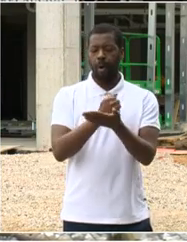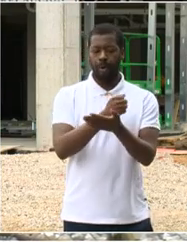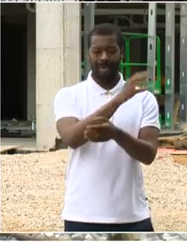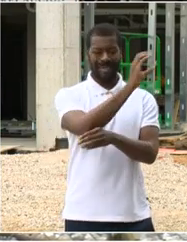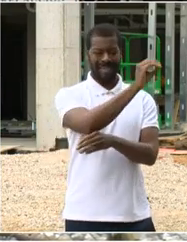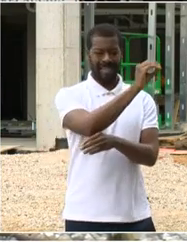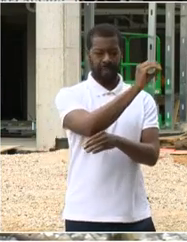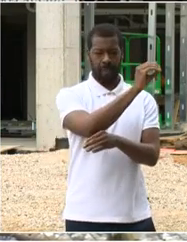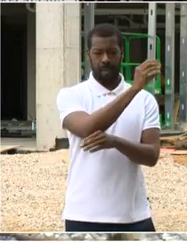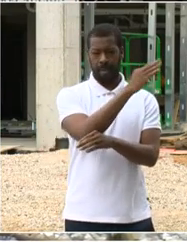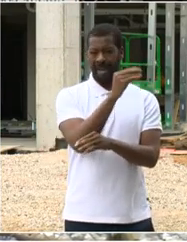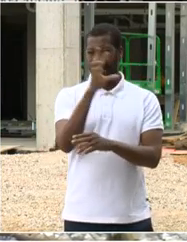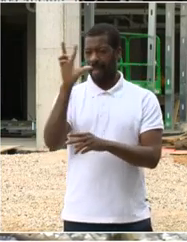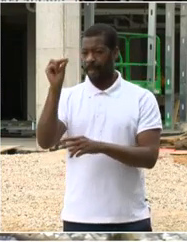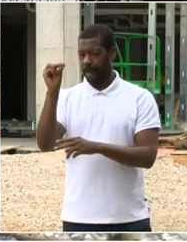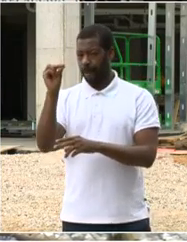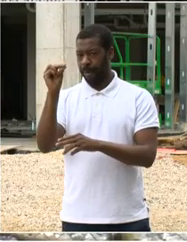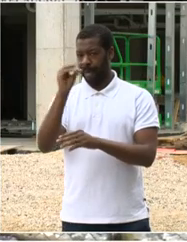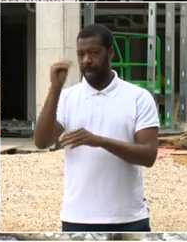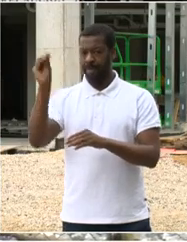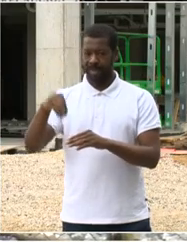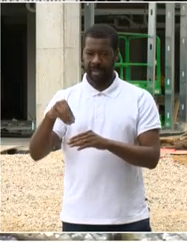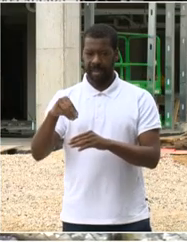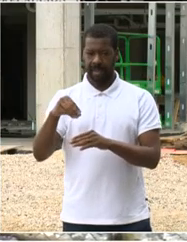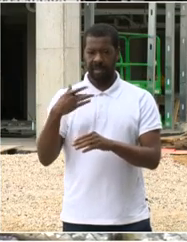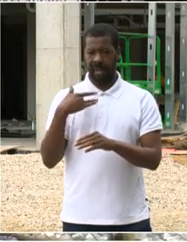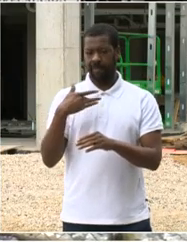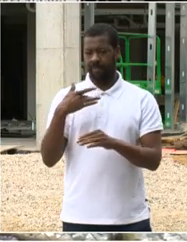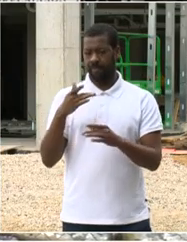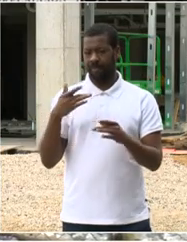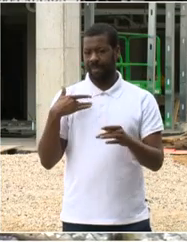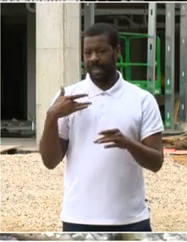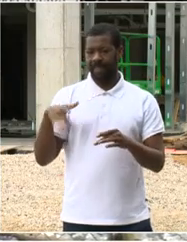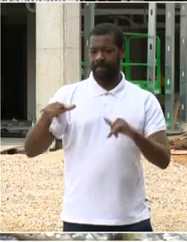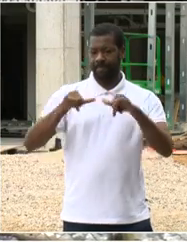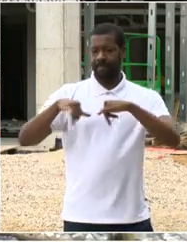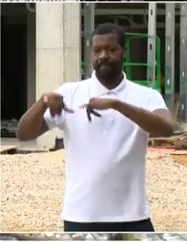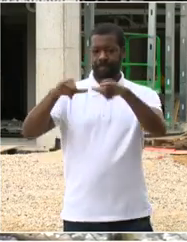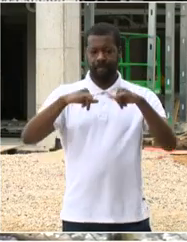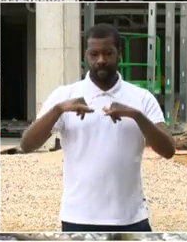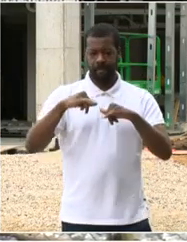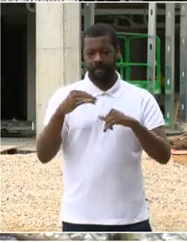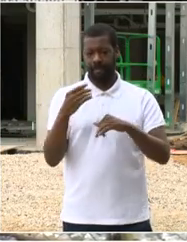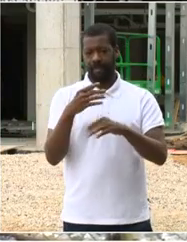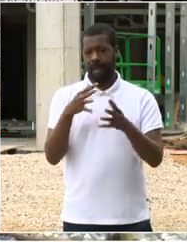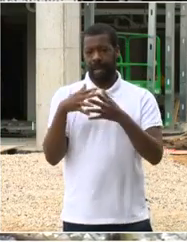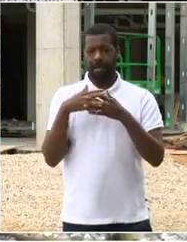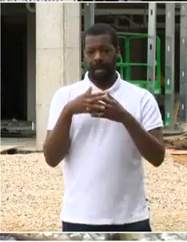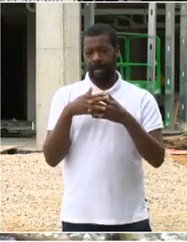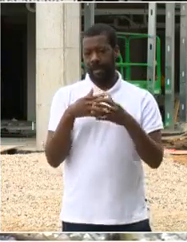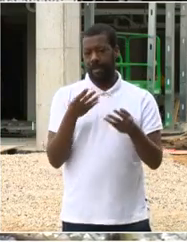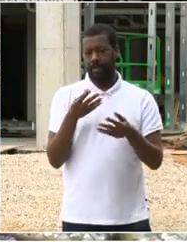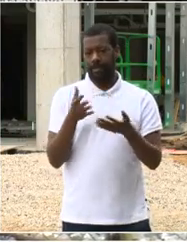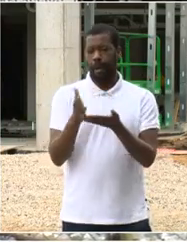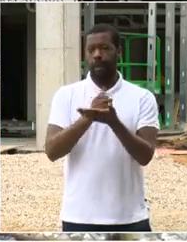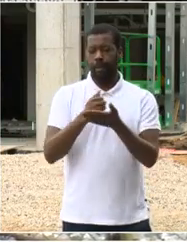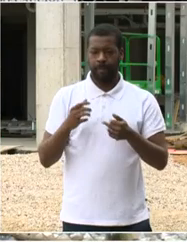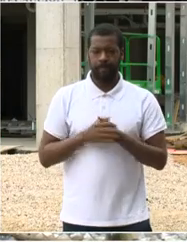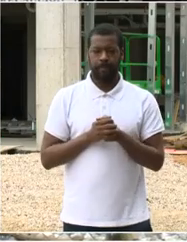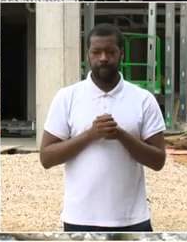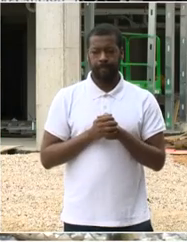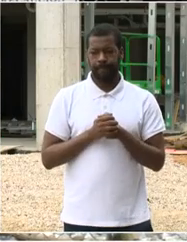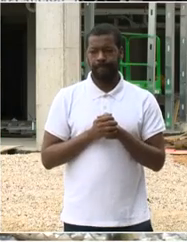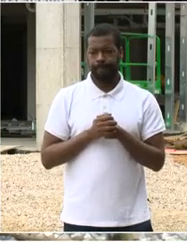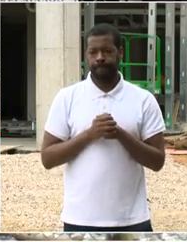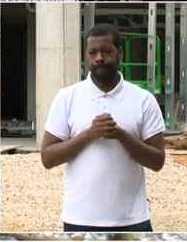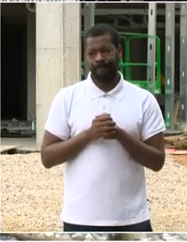and 30% of the median family income. And we know that's a big deal. You know, affordable